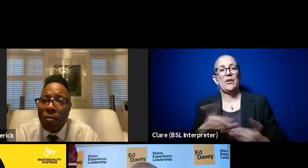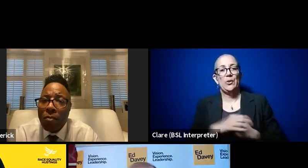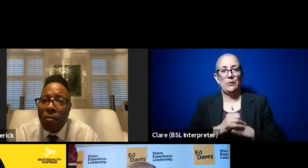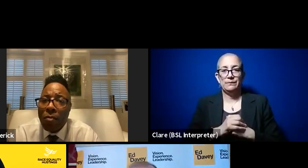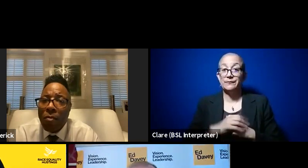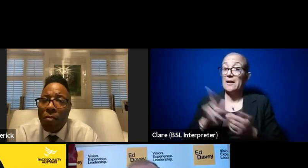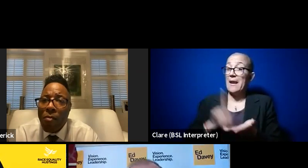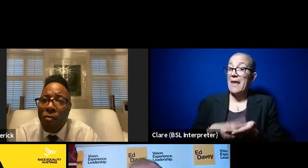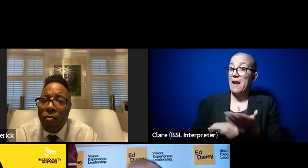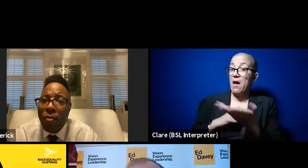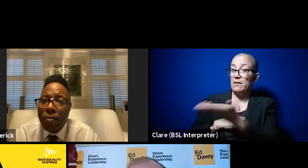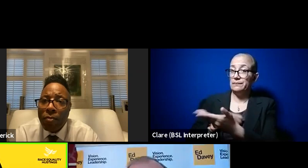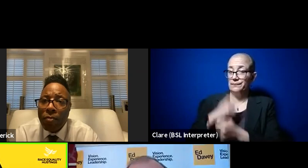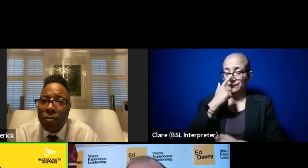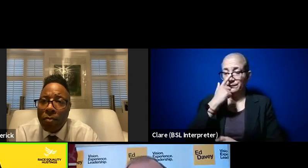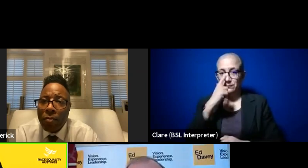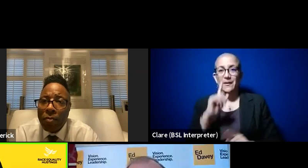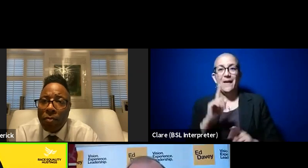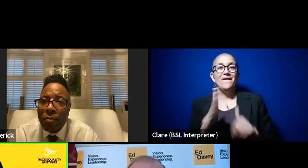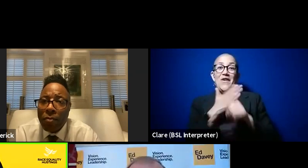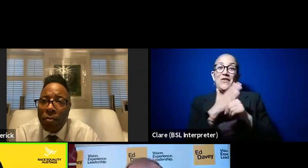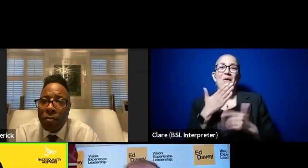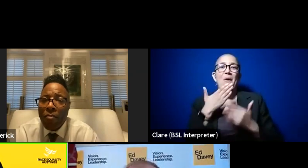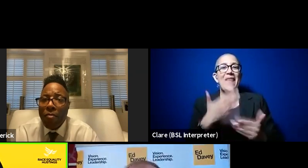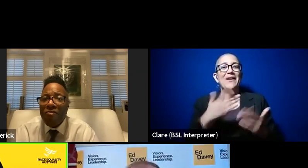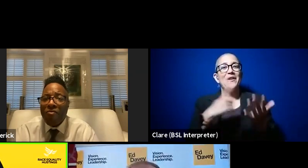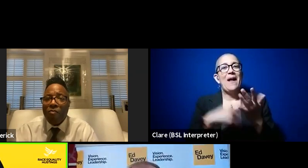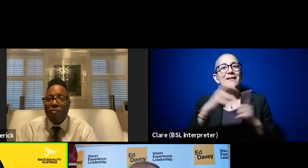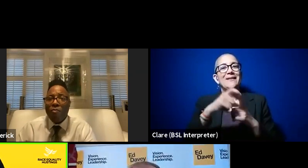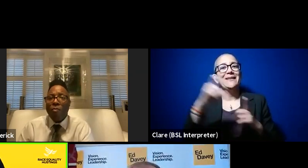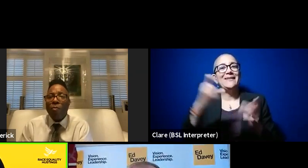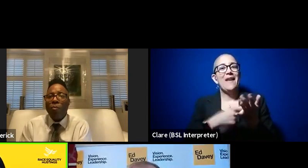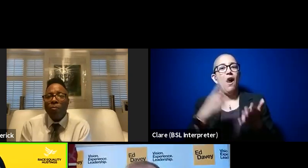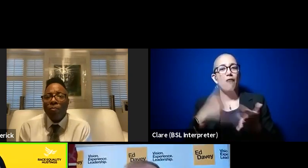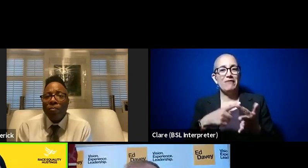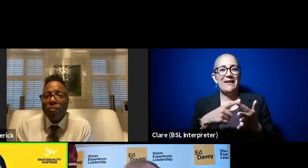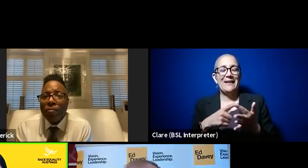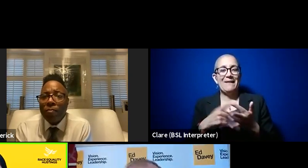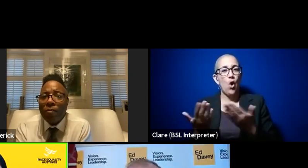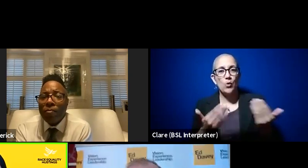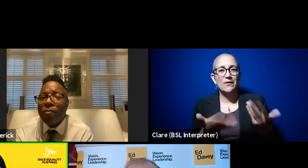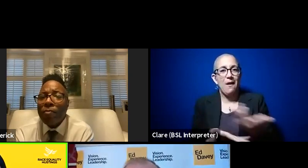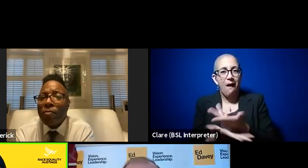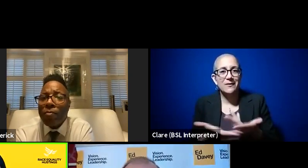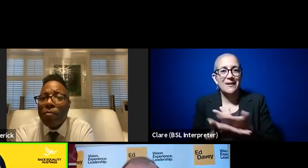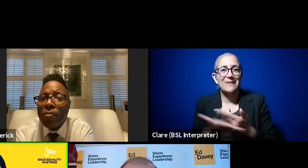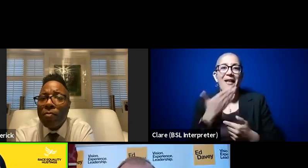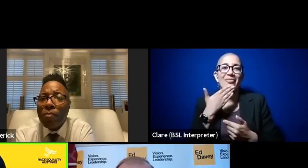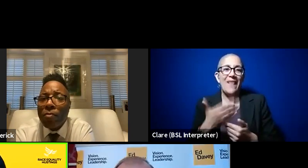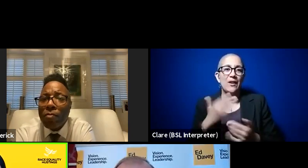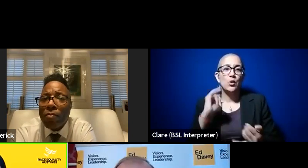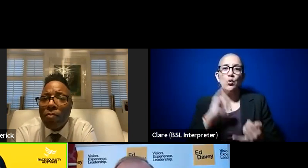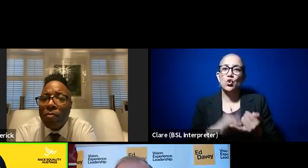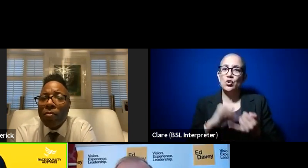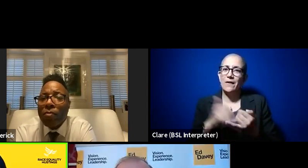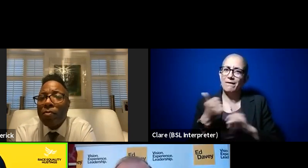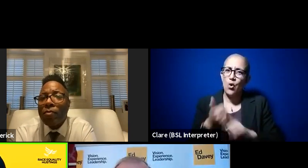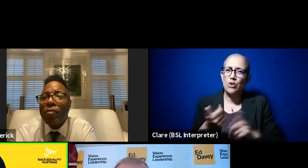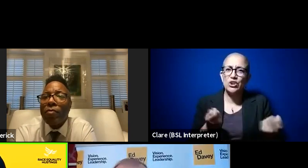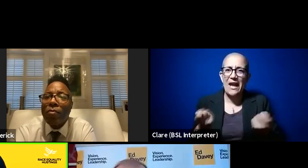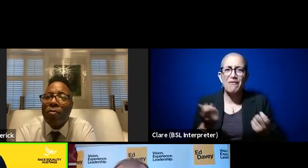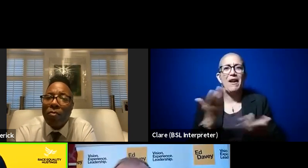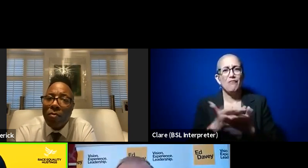Layla. Well, first of all, thank you, LDCRE, for hosting these hustings, and thank you, Sunda, for so ably chairing. I've really